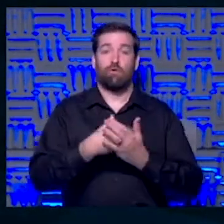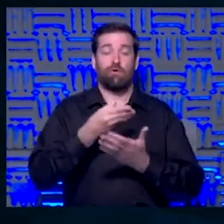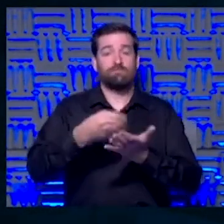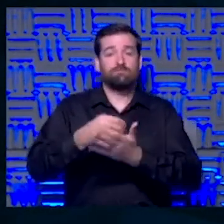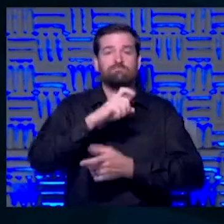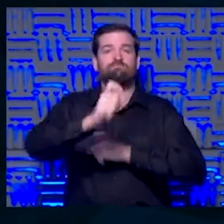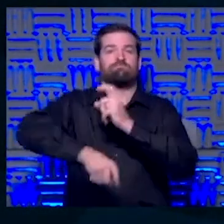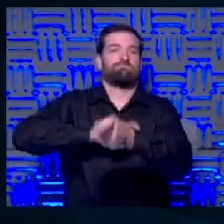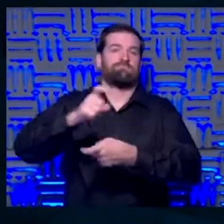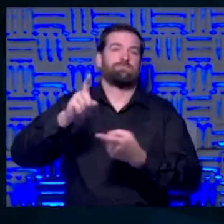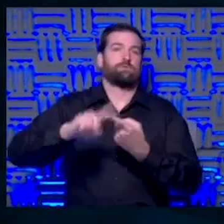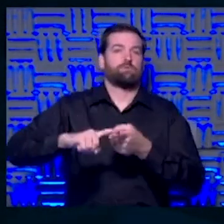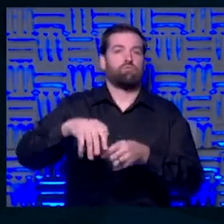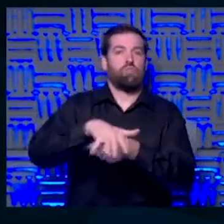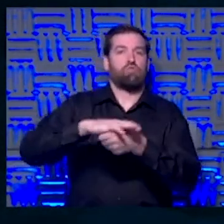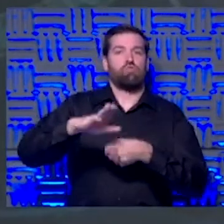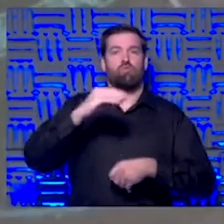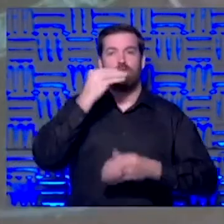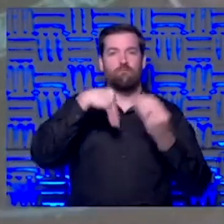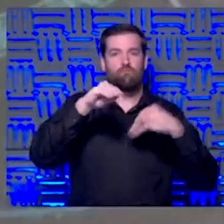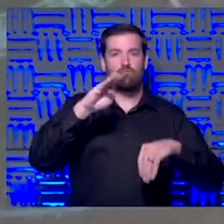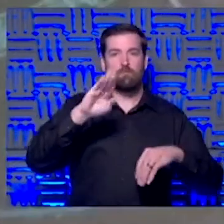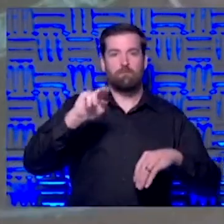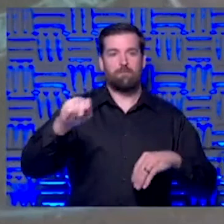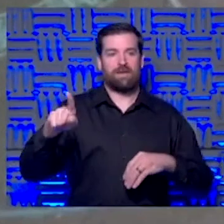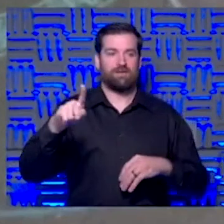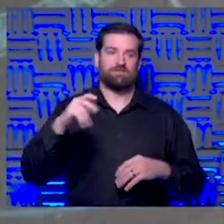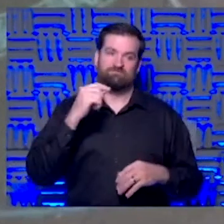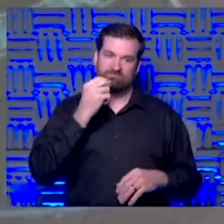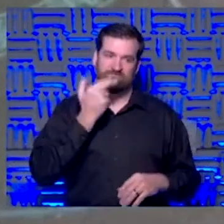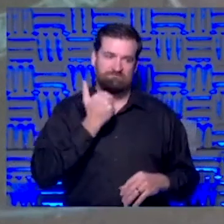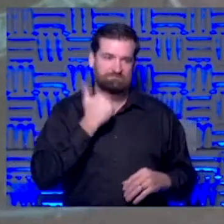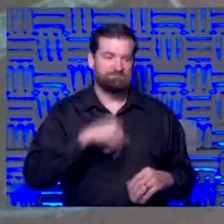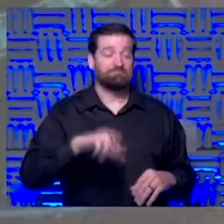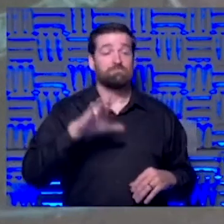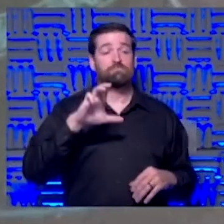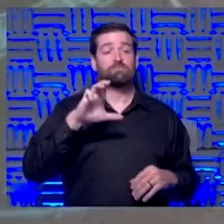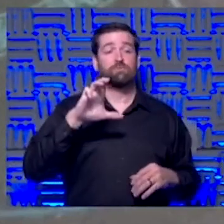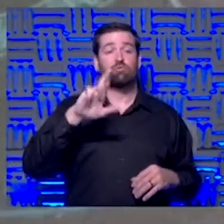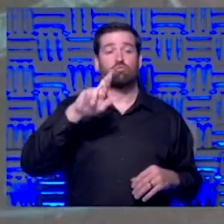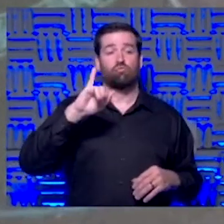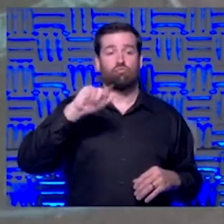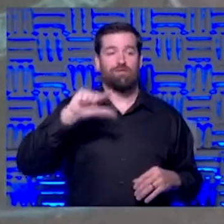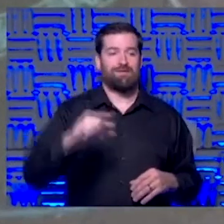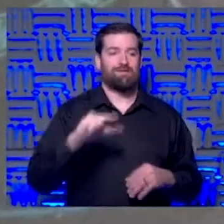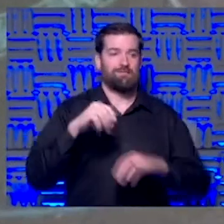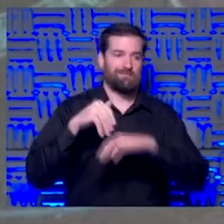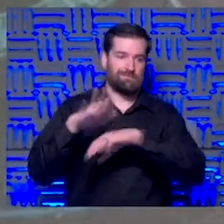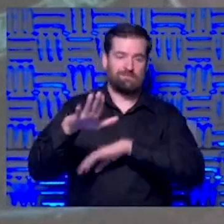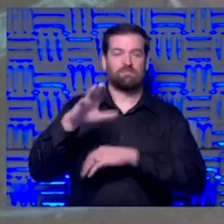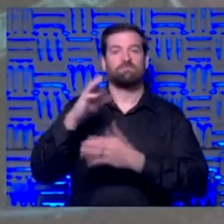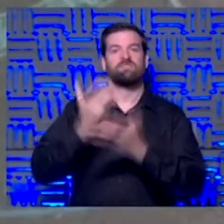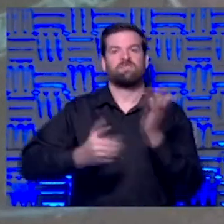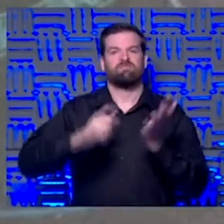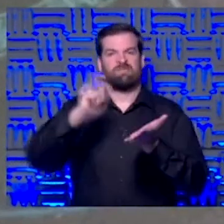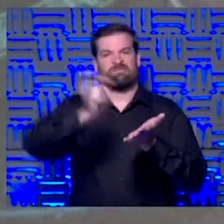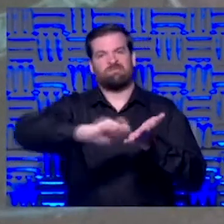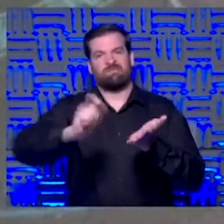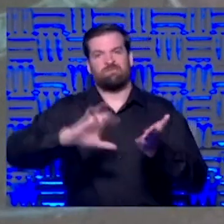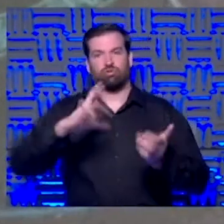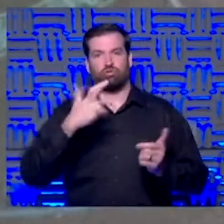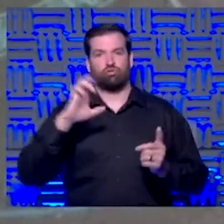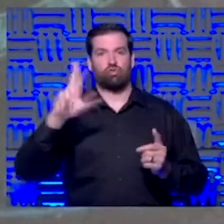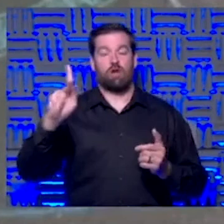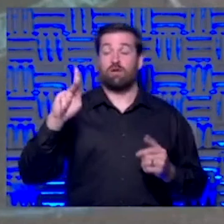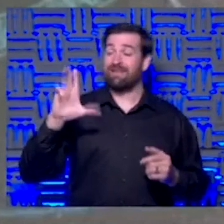food bank. So way to go, little one. That's so cute. And then Craig sent this in, some chalk art. This is his daughter,